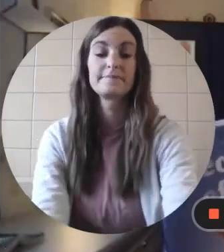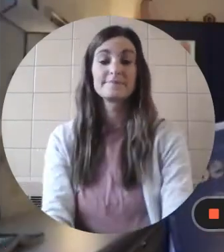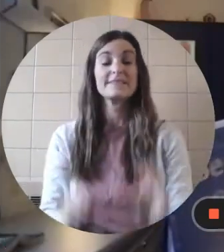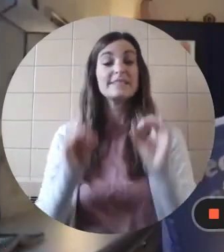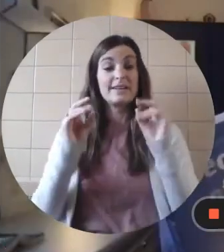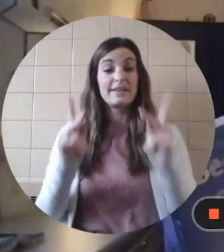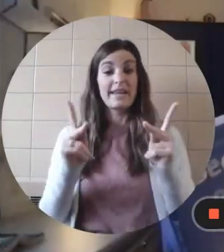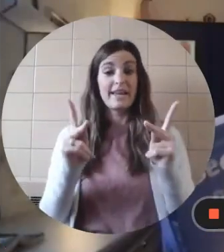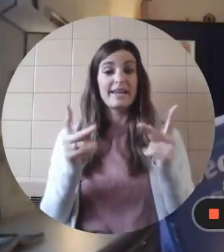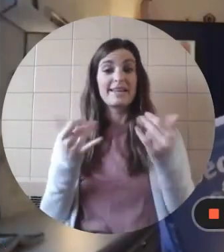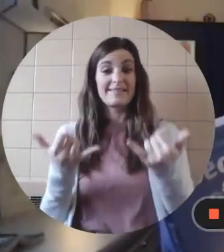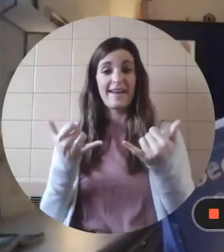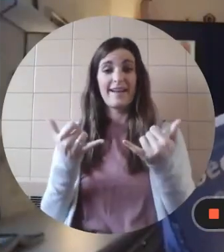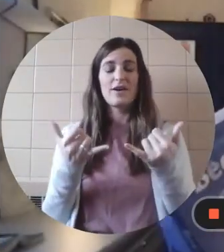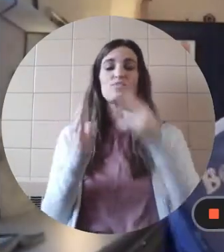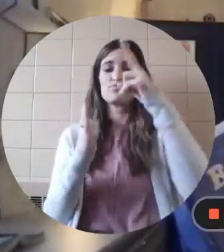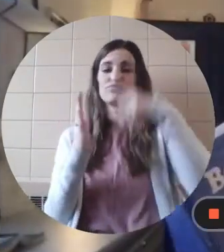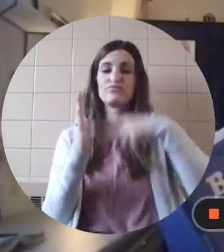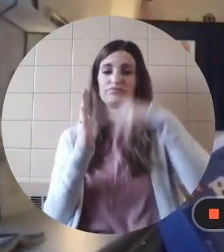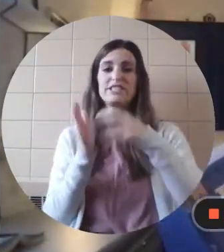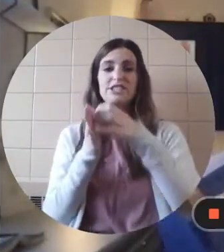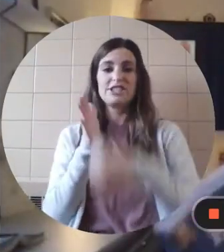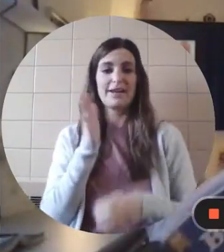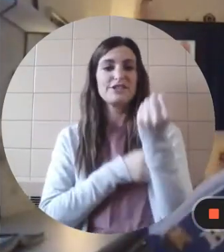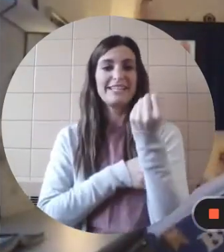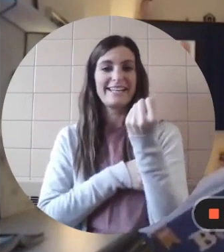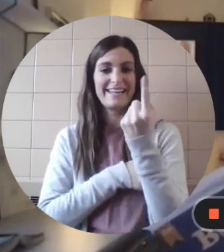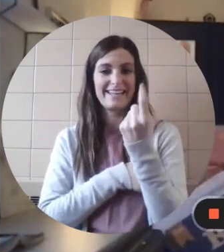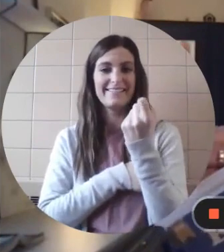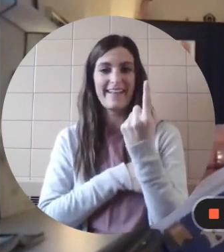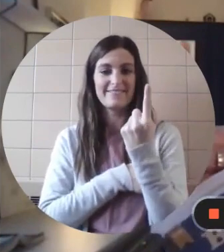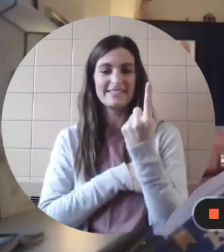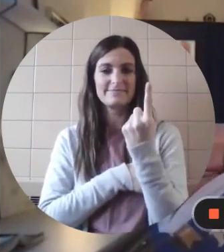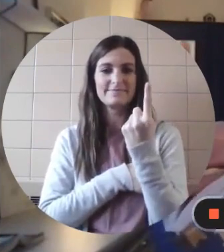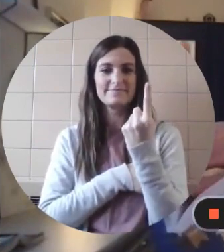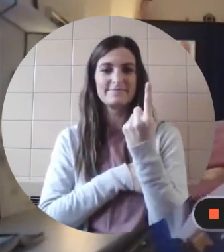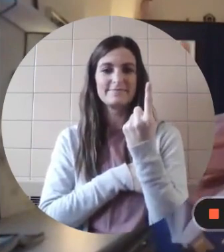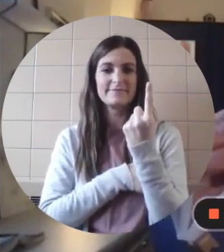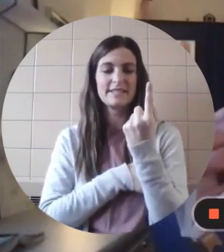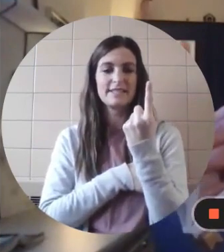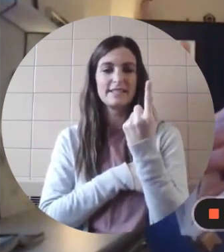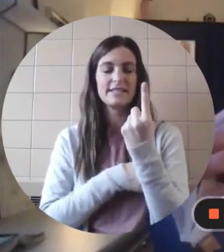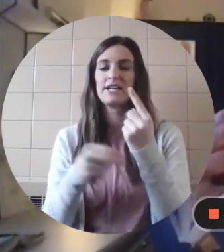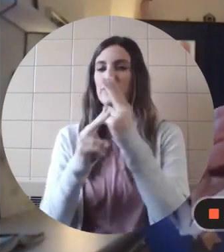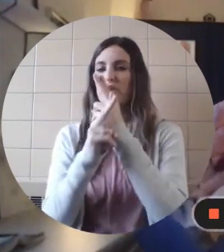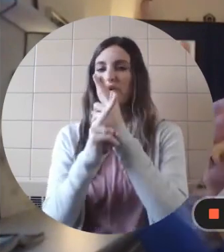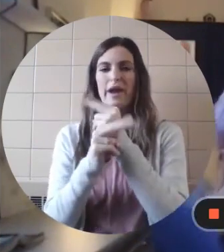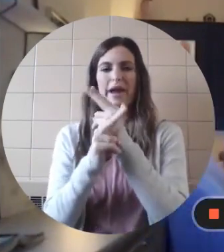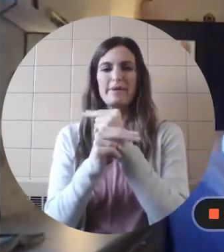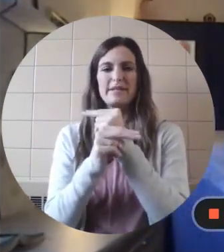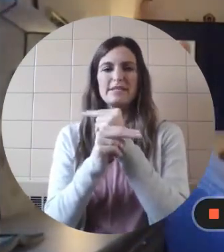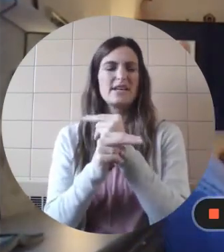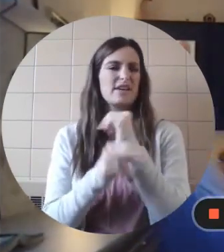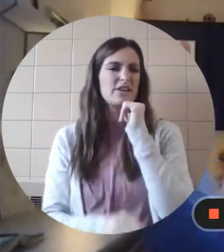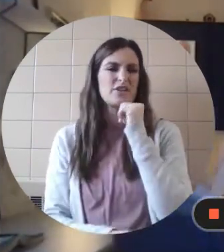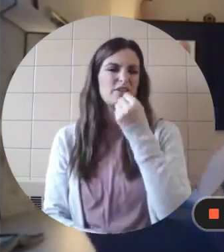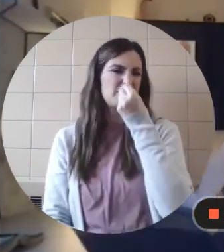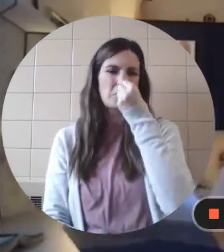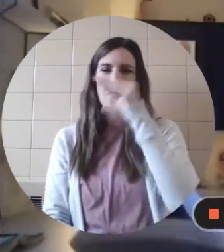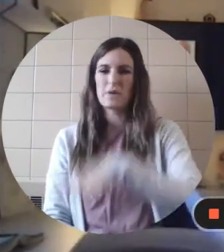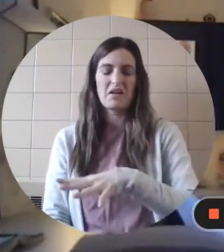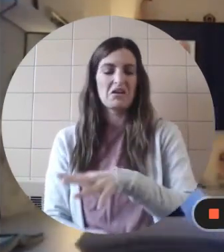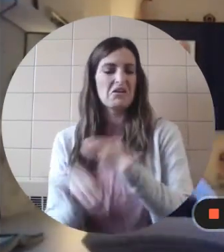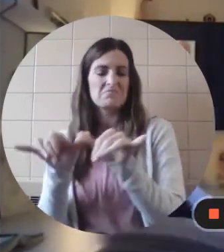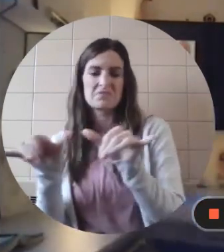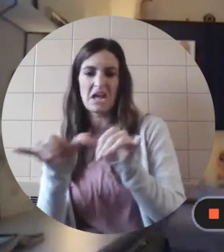Okay, we are going to read chapter 11. Rabbits don't consider breed, age, or size when choosing a friend to